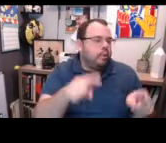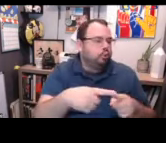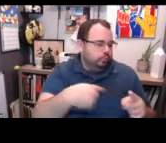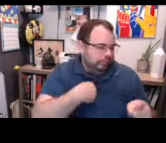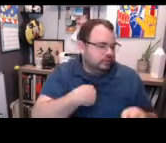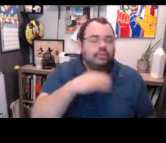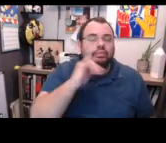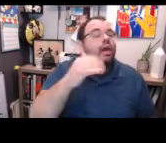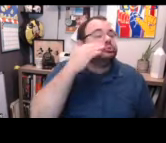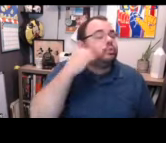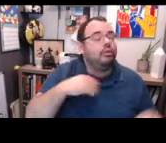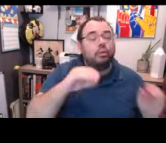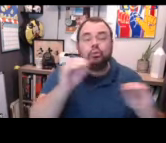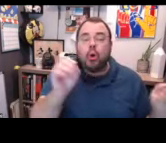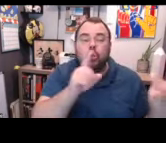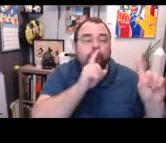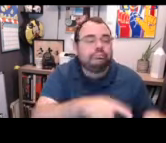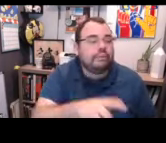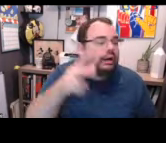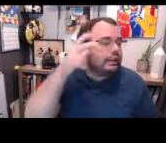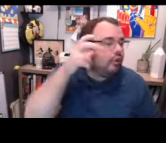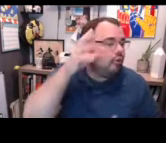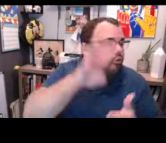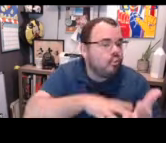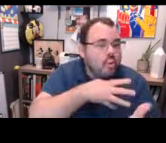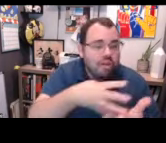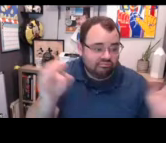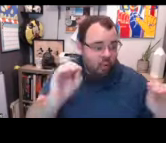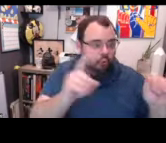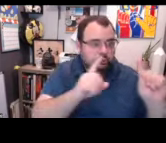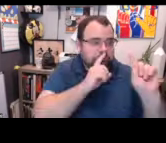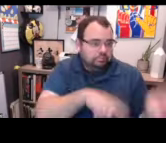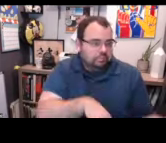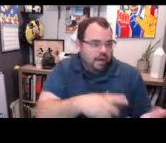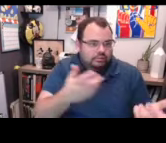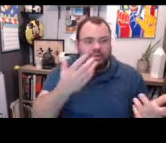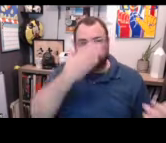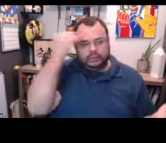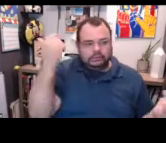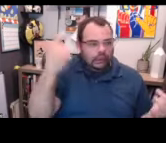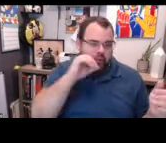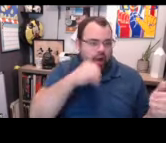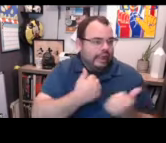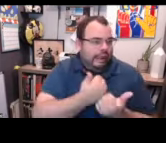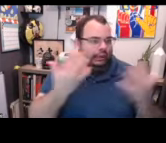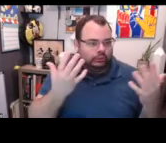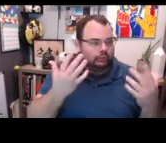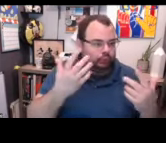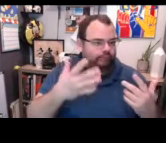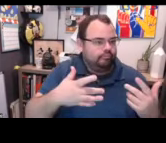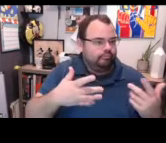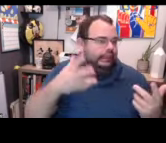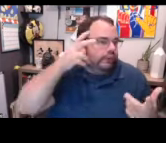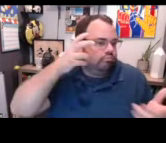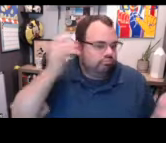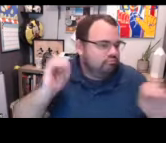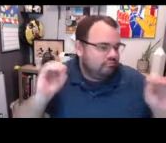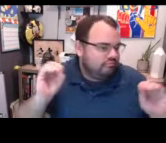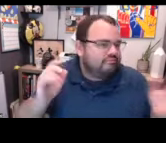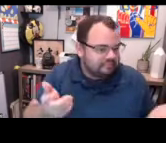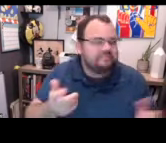That genetic mutation did not allow for potassium, so my hair never grew. That's why I would hear